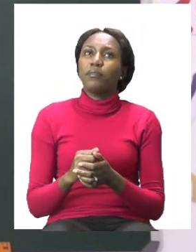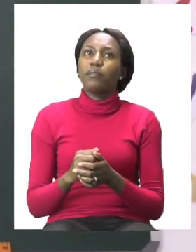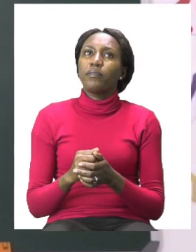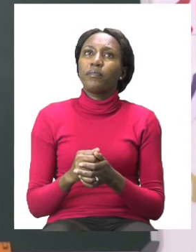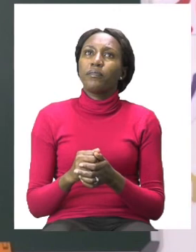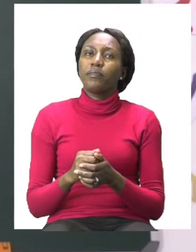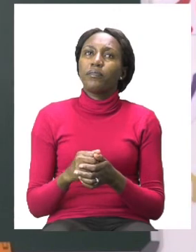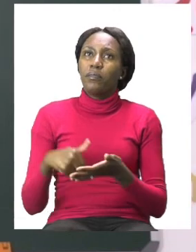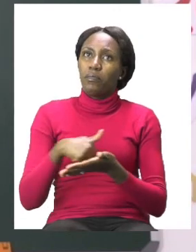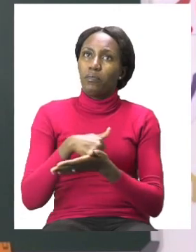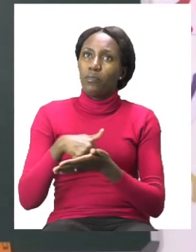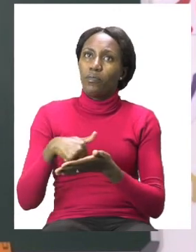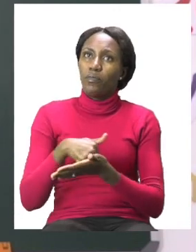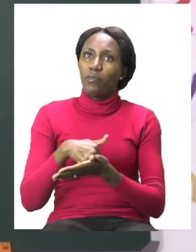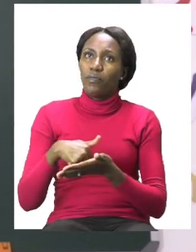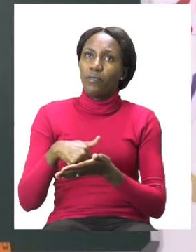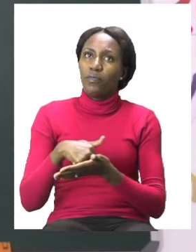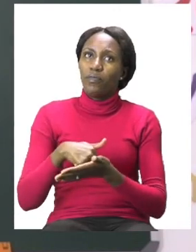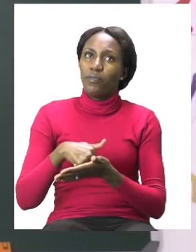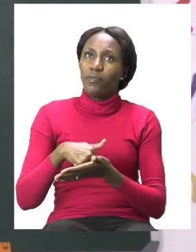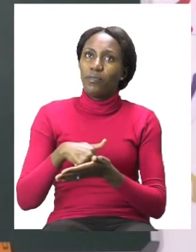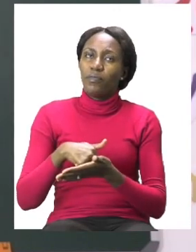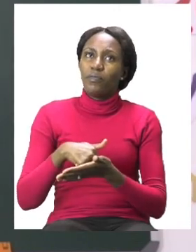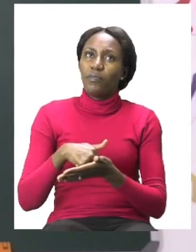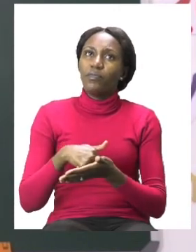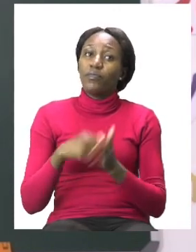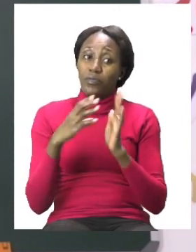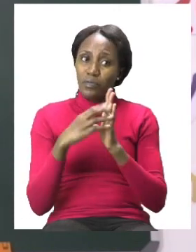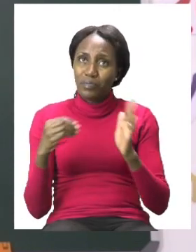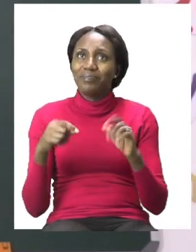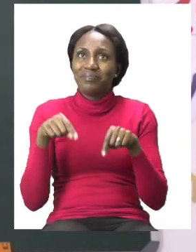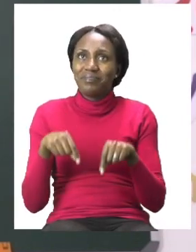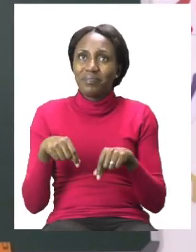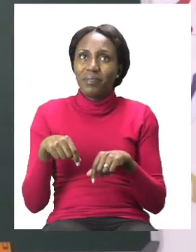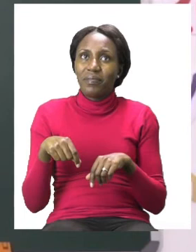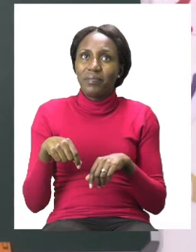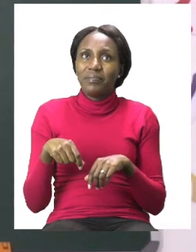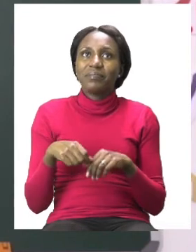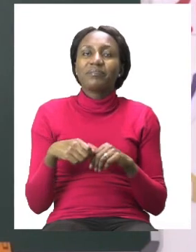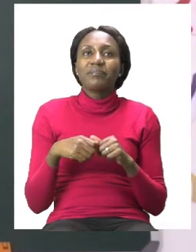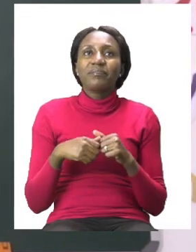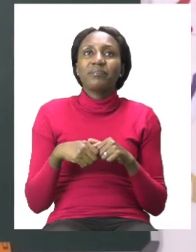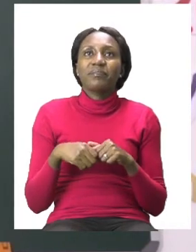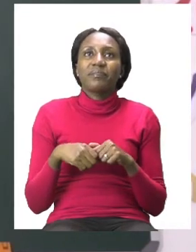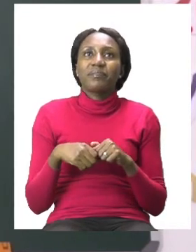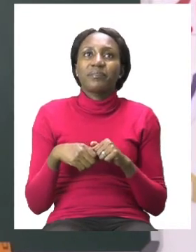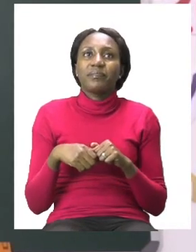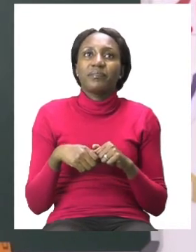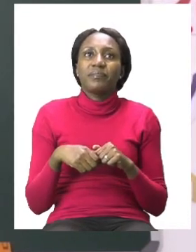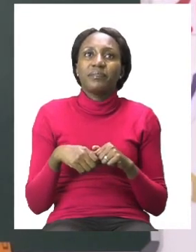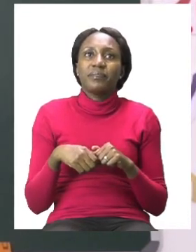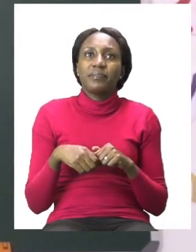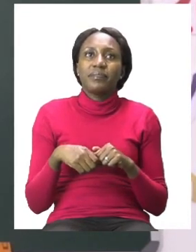the ironing board. So you can copy what she is doing when you see this card.